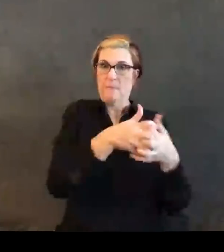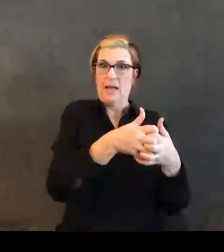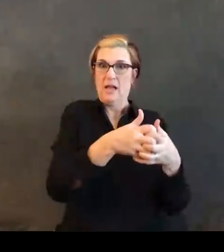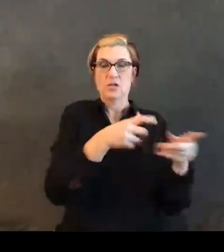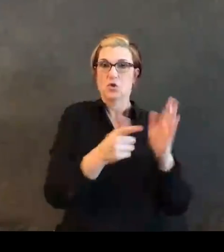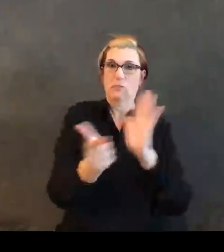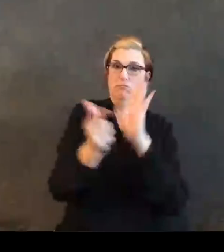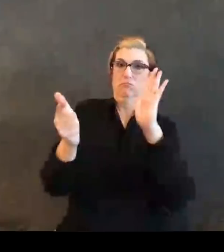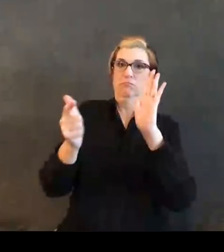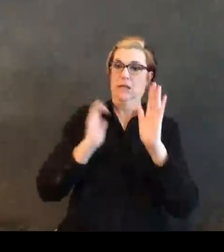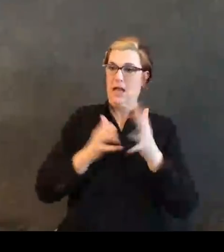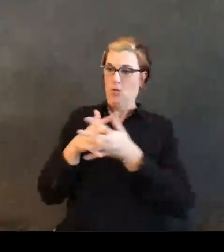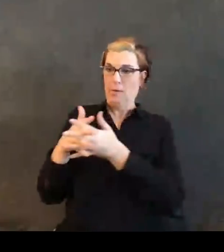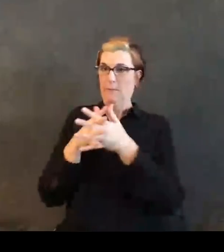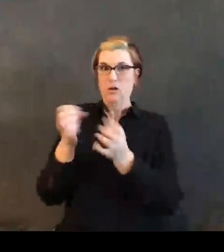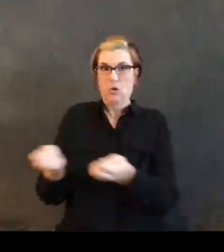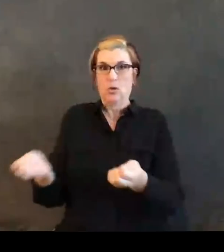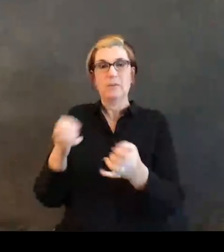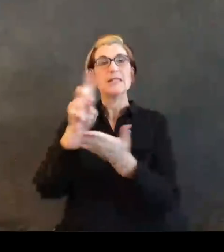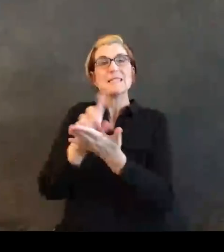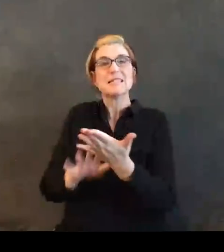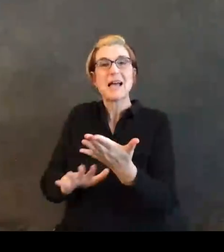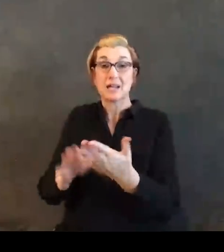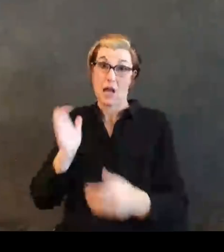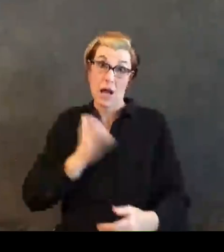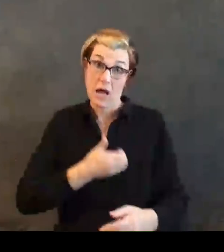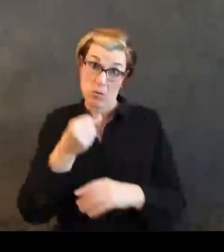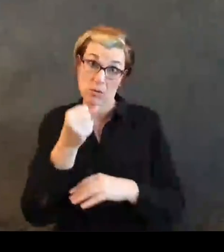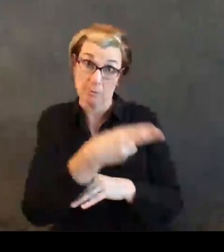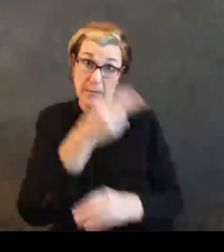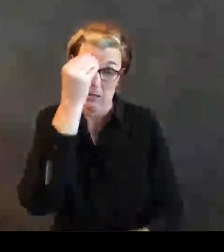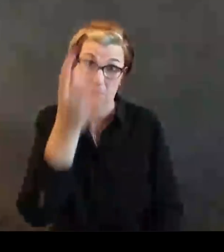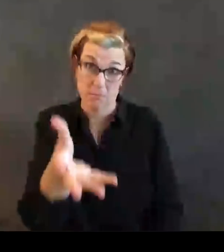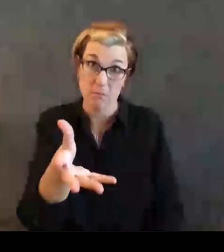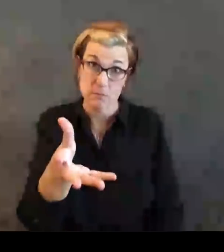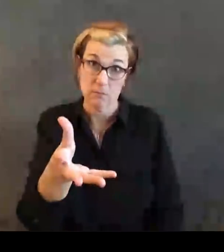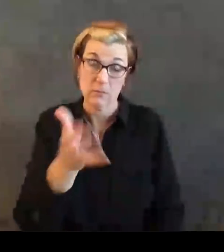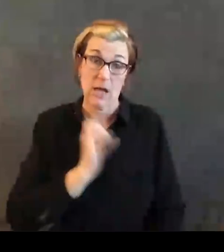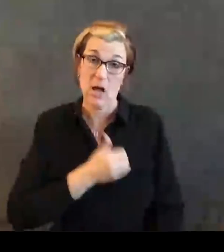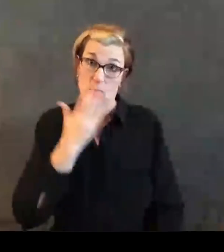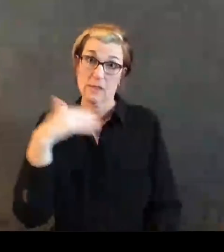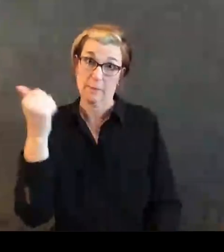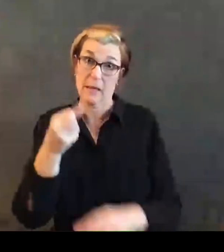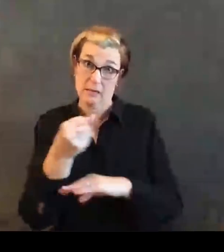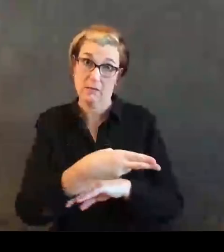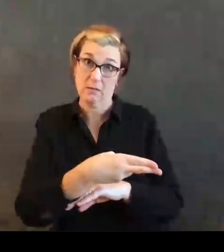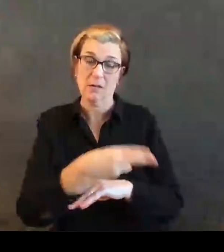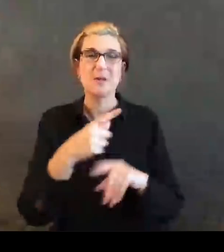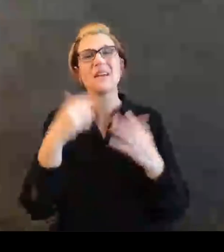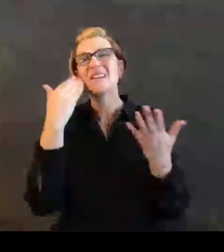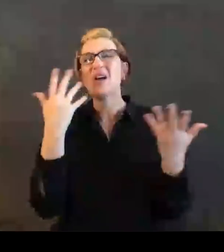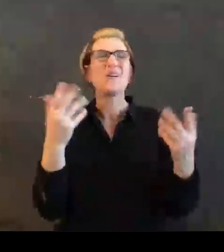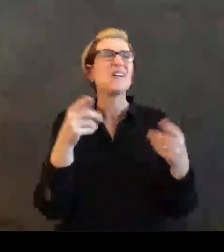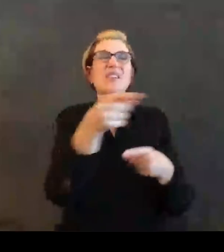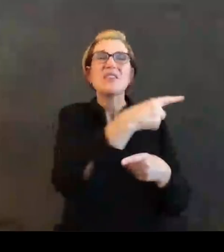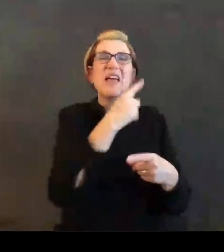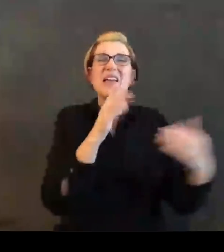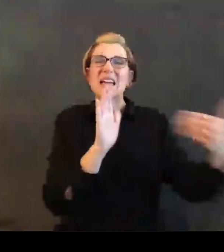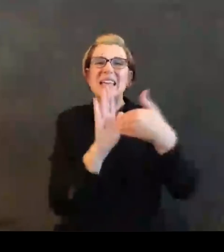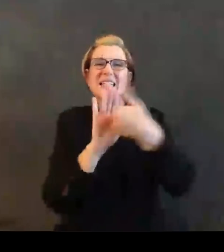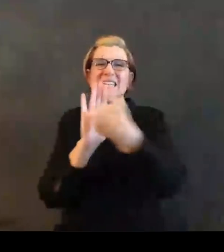because it's designed in a different way. Even though it's a better way, it's designed. They're all playing games against us, okay? They've